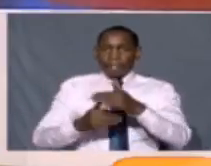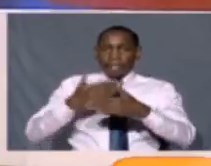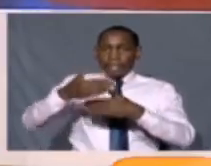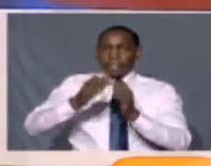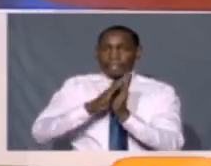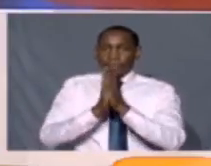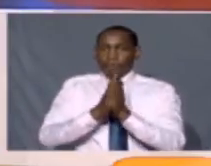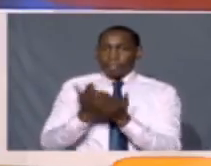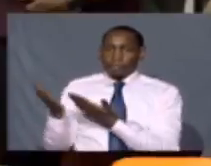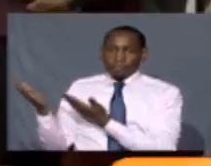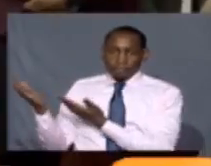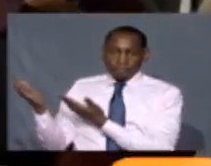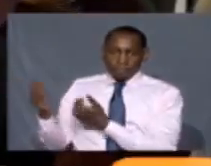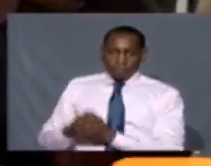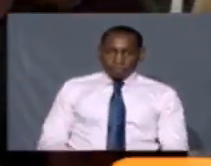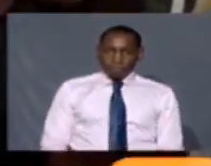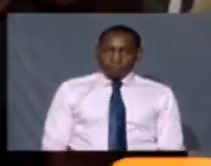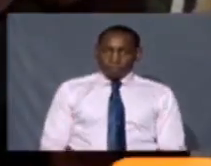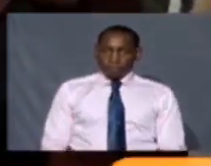report.